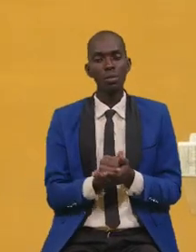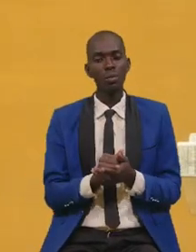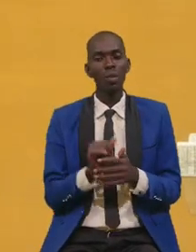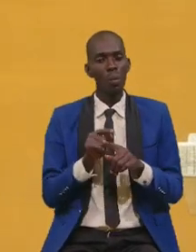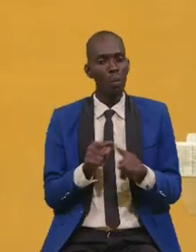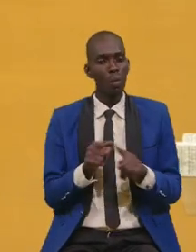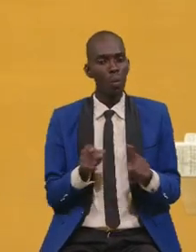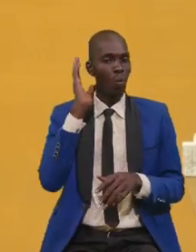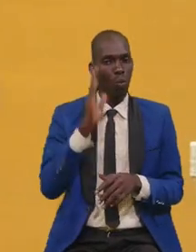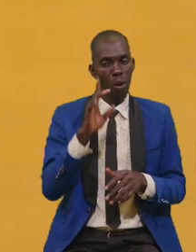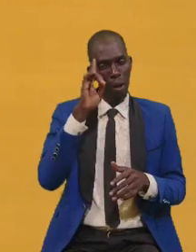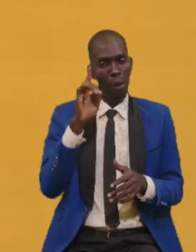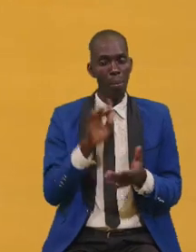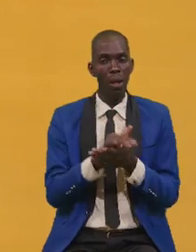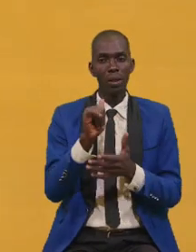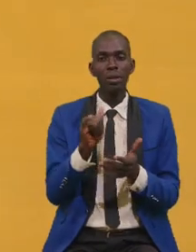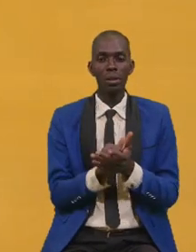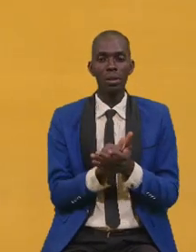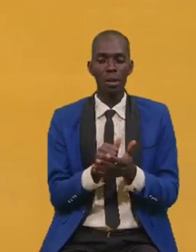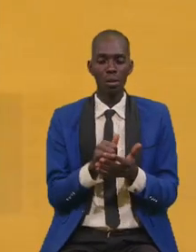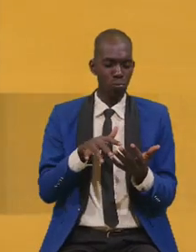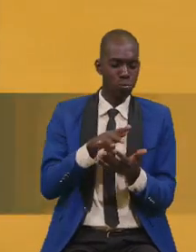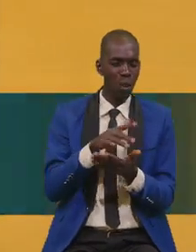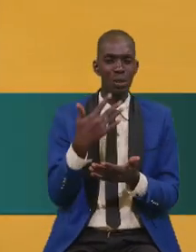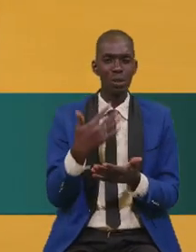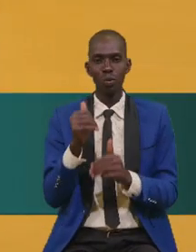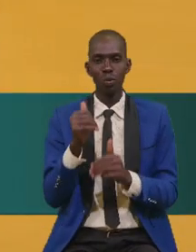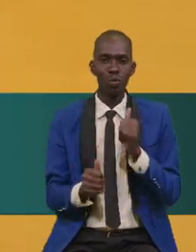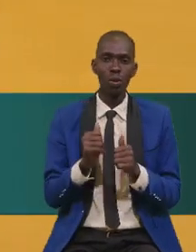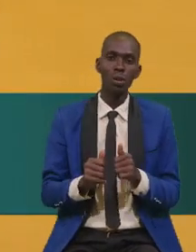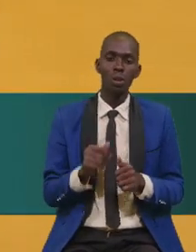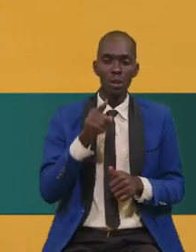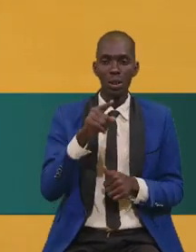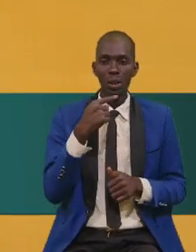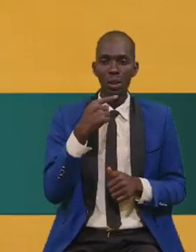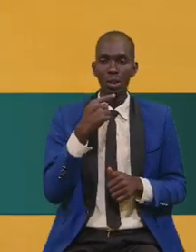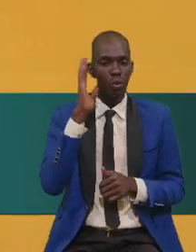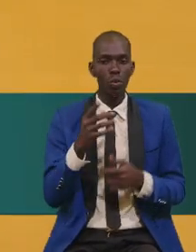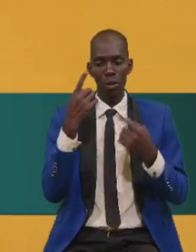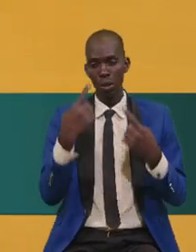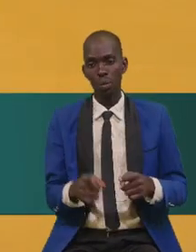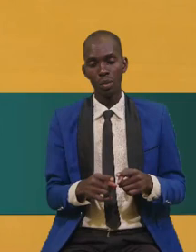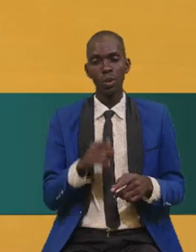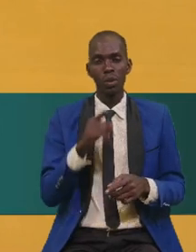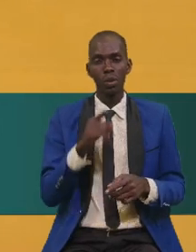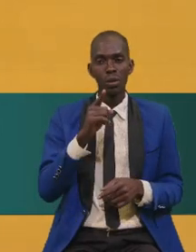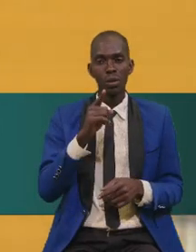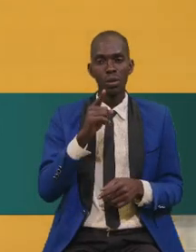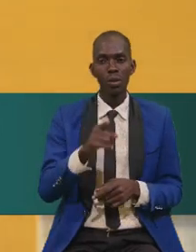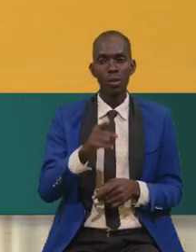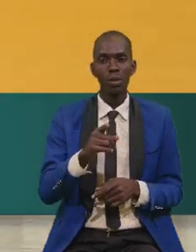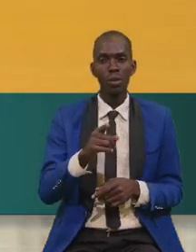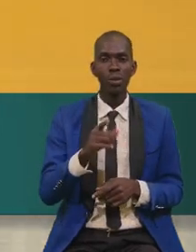those things which he says shall come to pass, he will have,